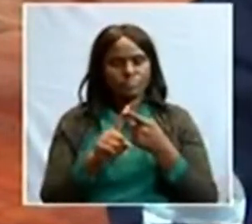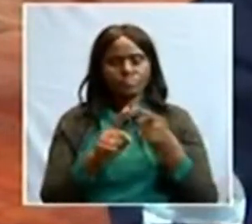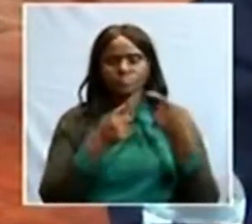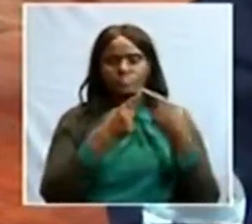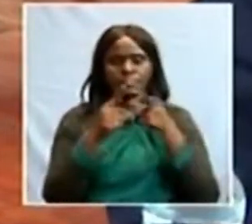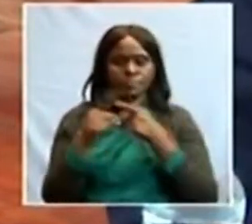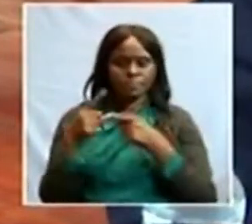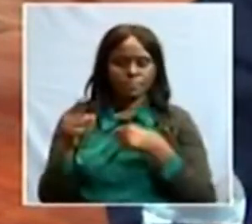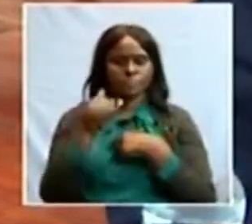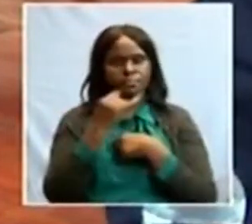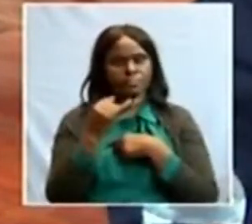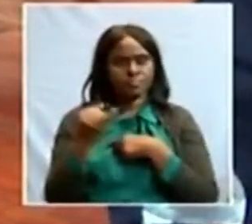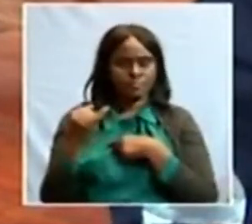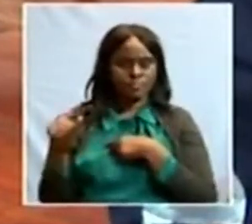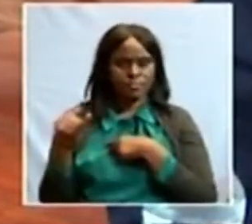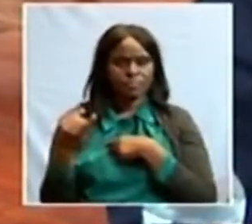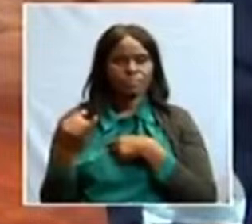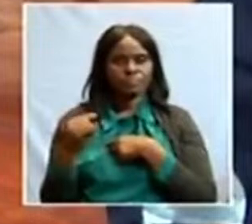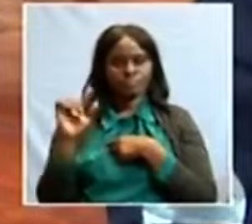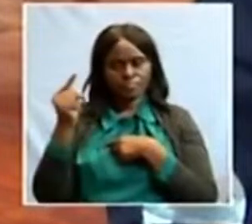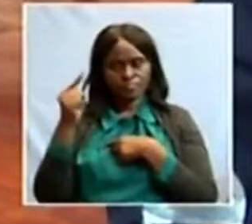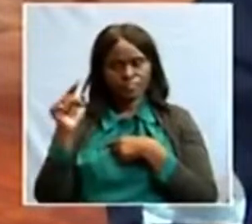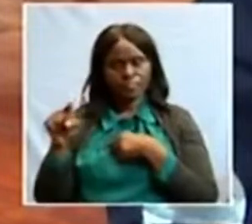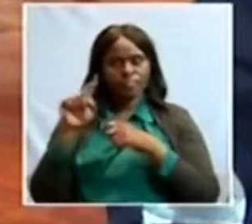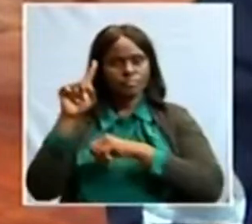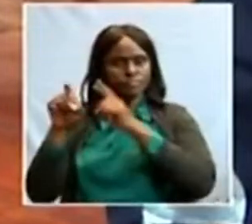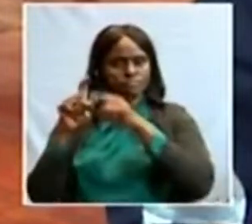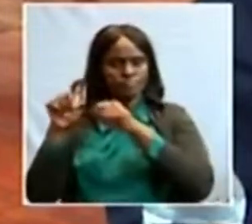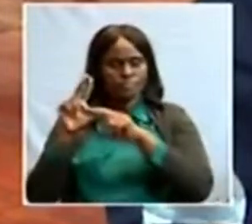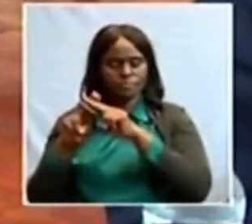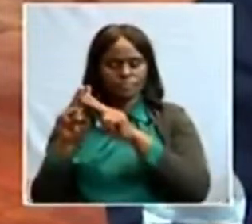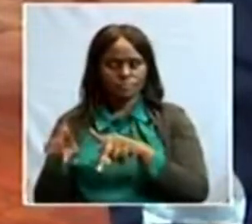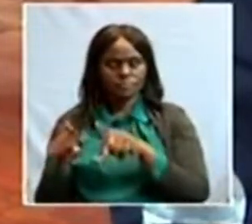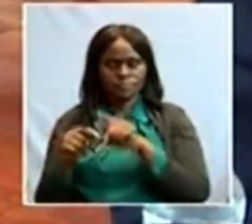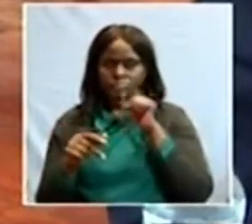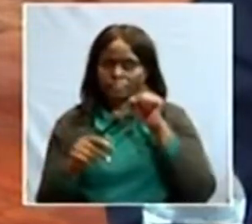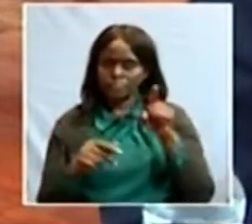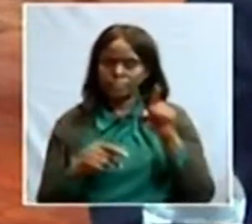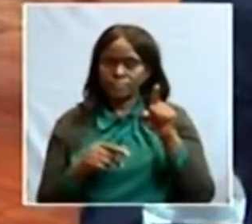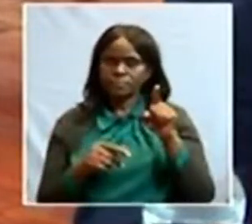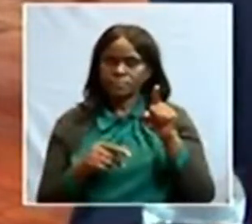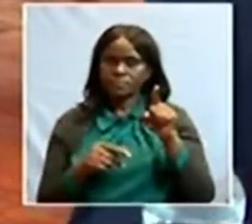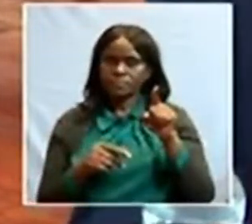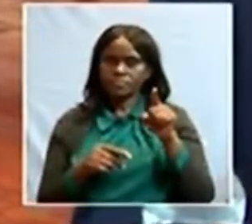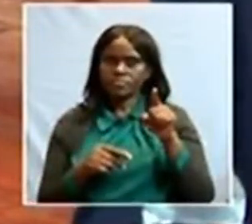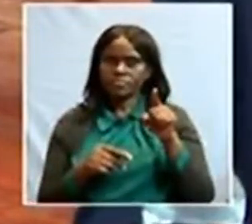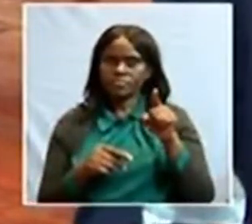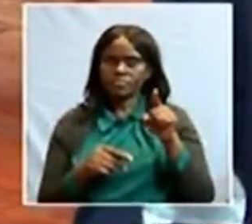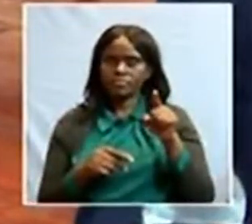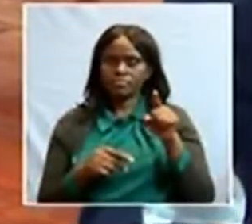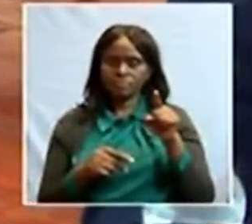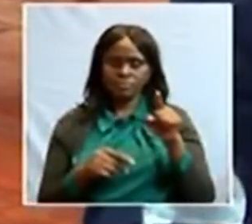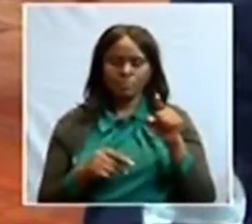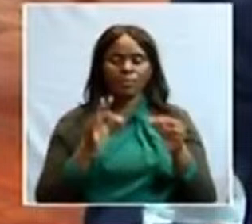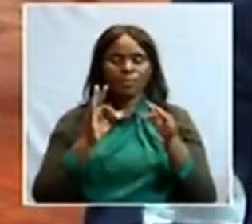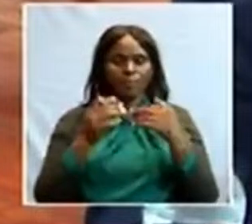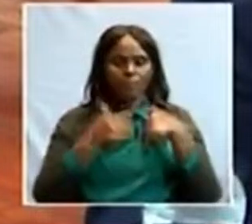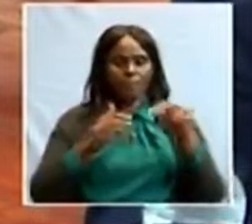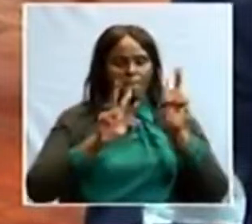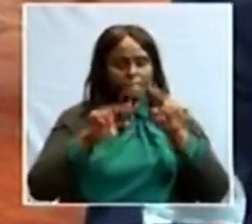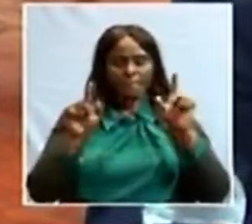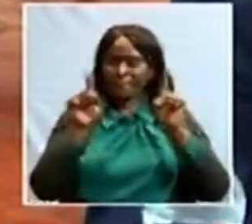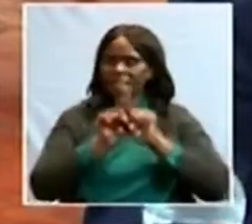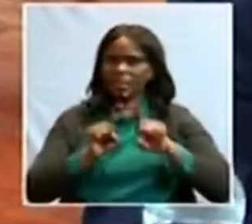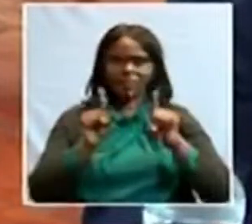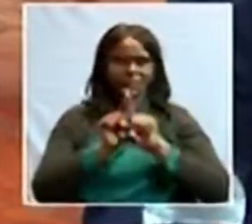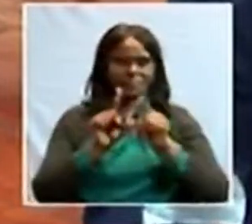cross-cutting issues. The first question, Chair, is, if you have observed, is almost the